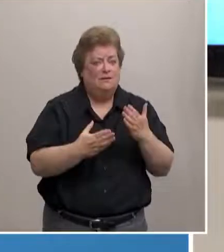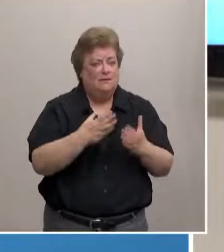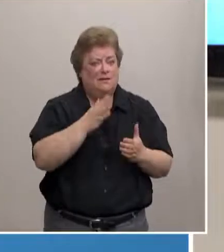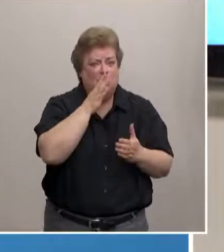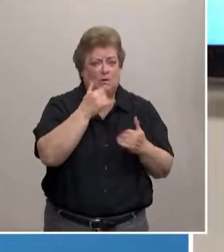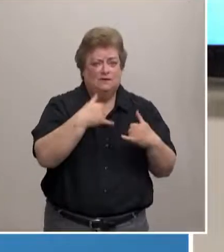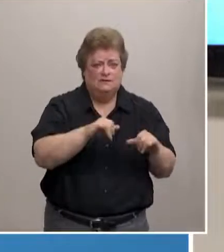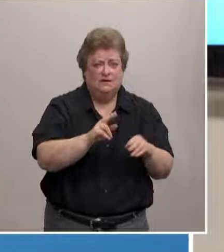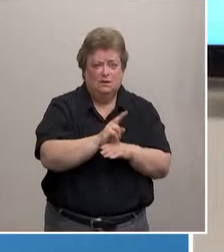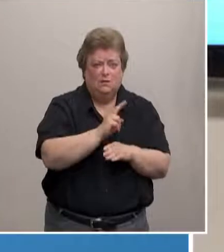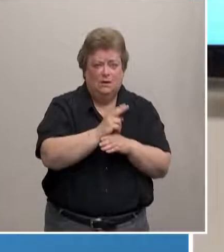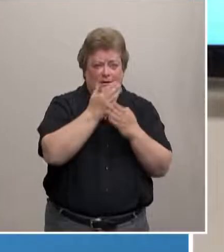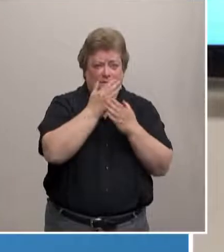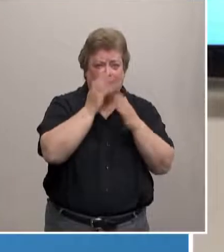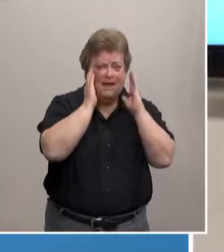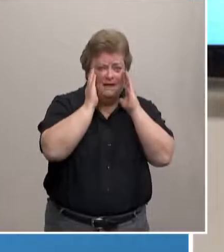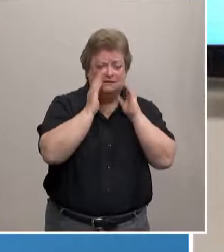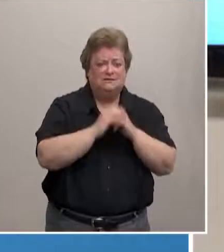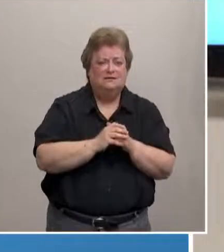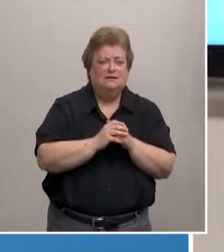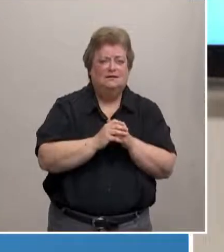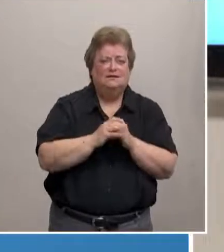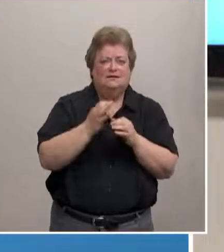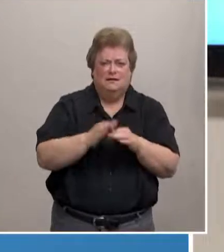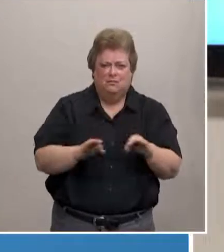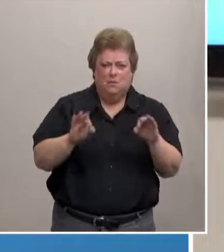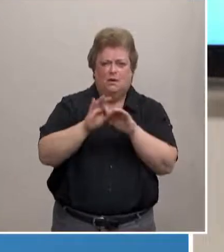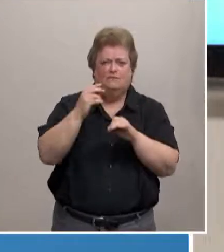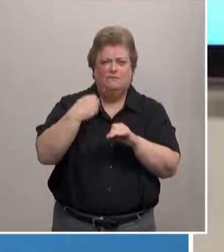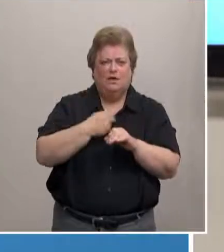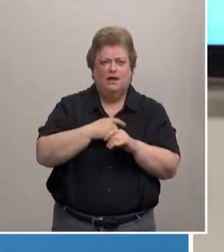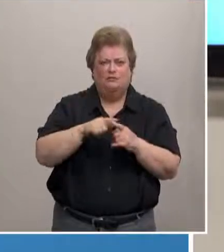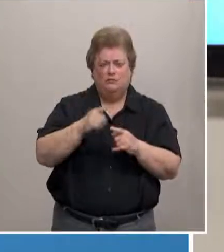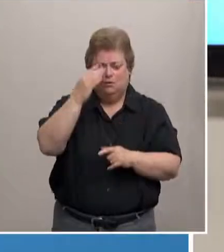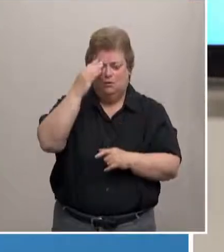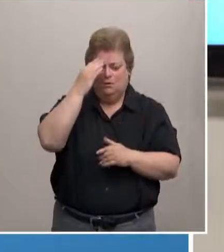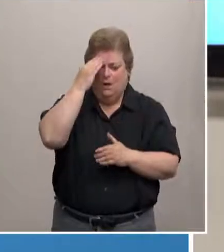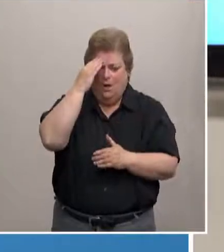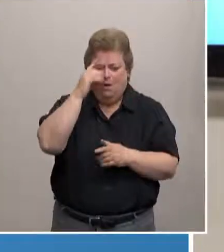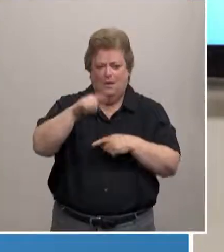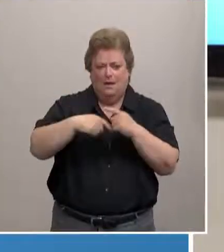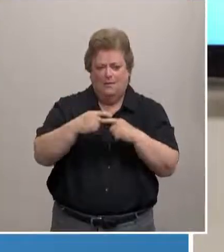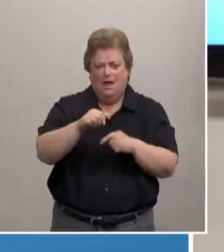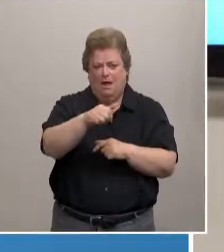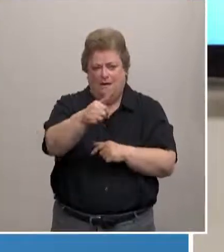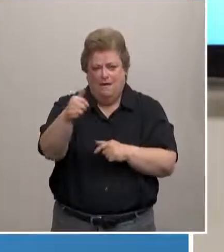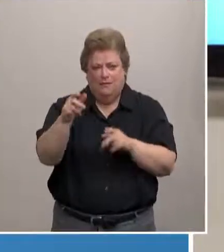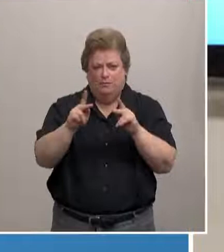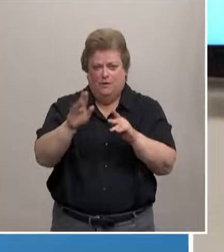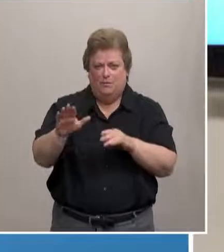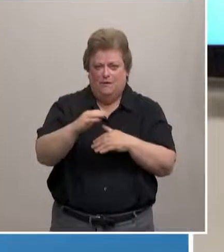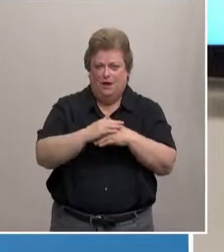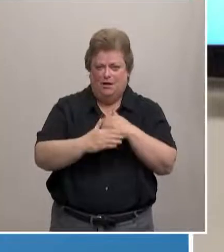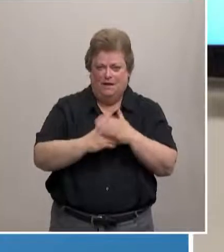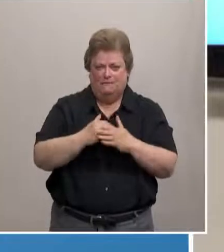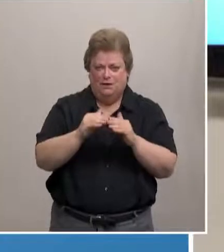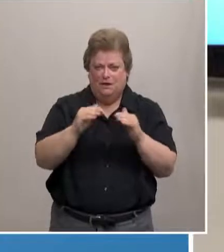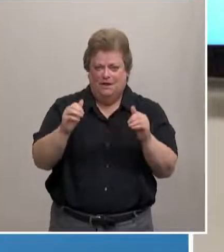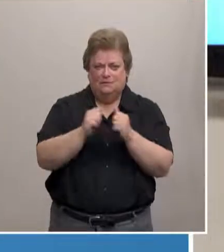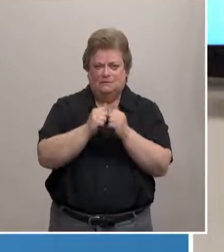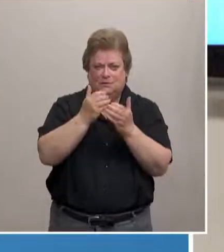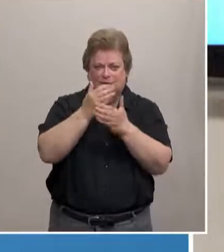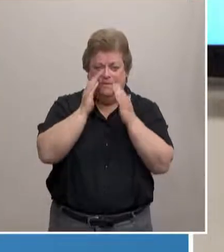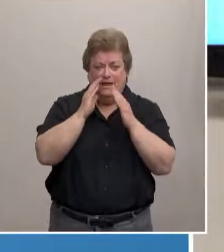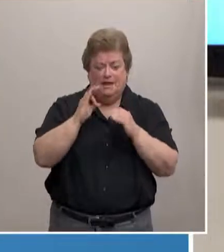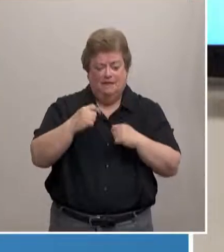masks. It is important for us to be aware of these differing comfort levels and to be understanding. If you are fully